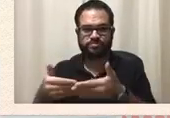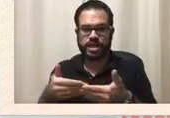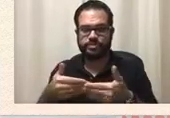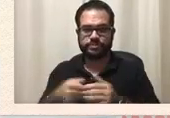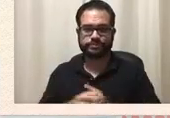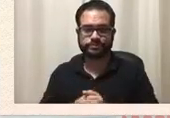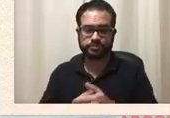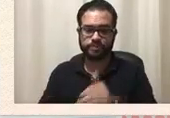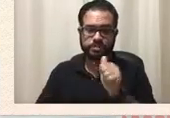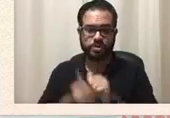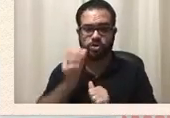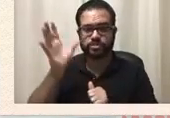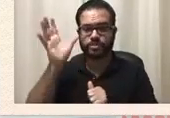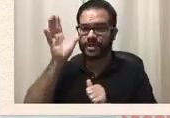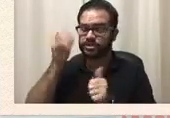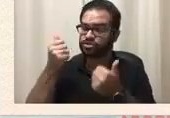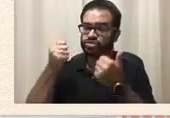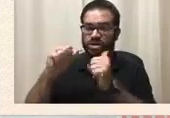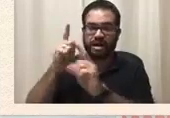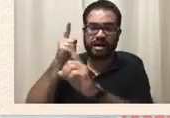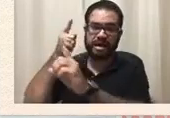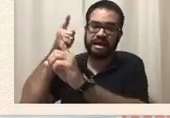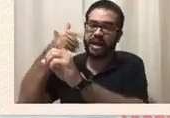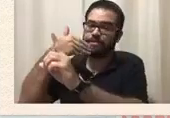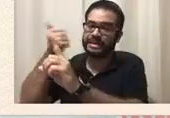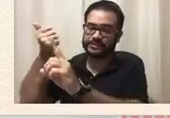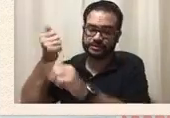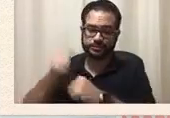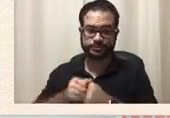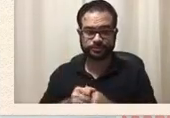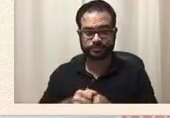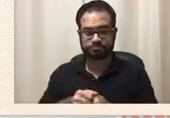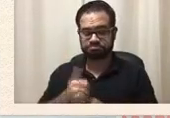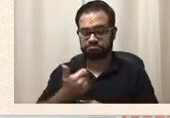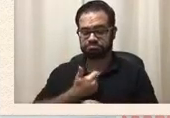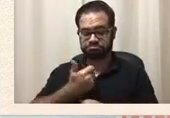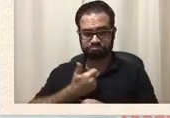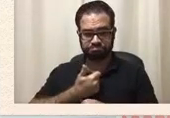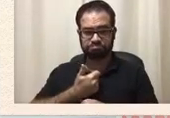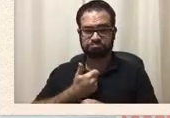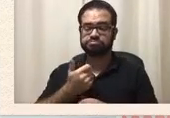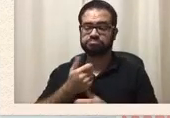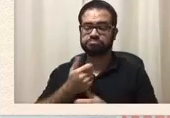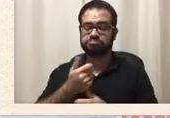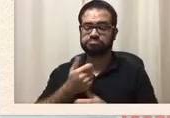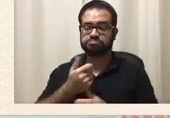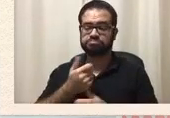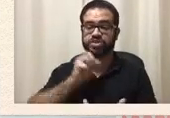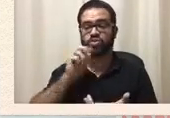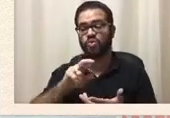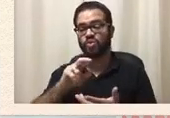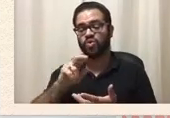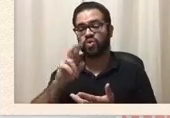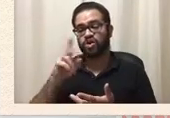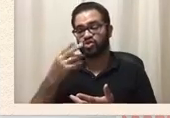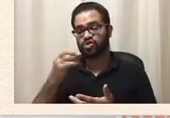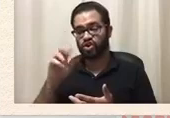best. I had the privilege or the curse of raising not one, but two boys.